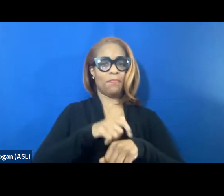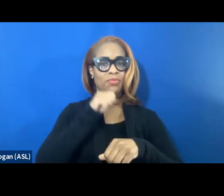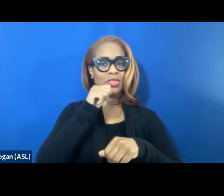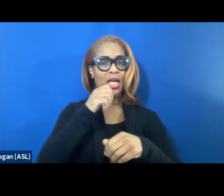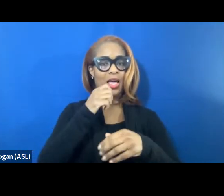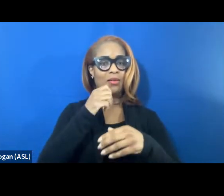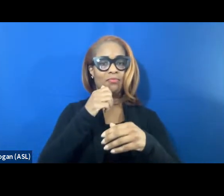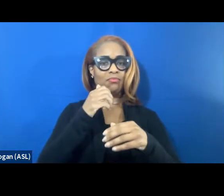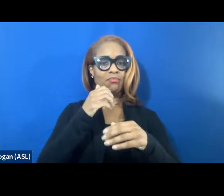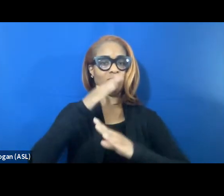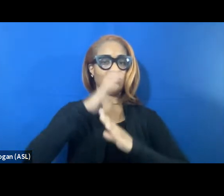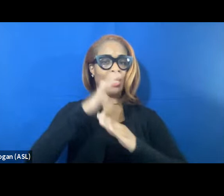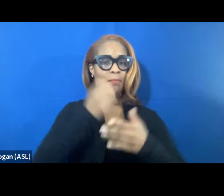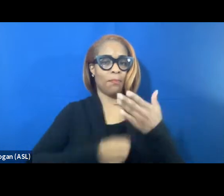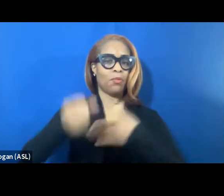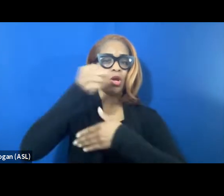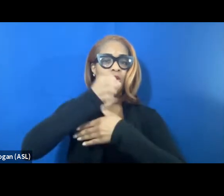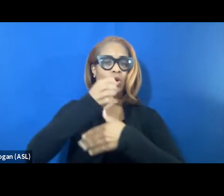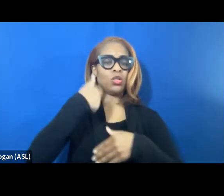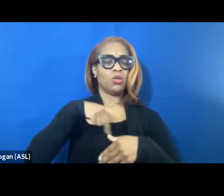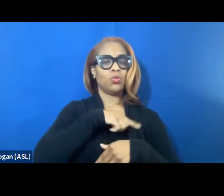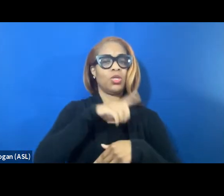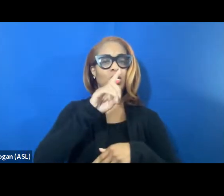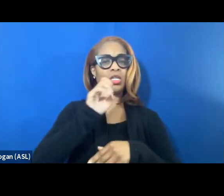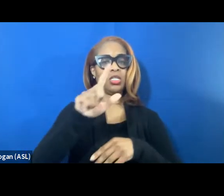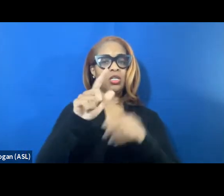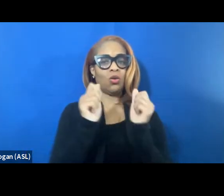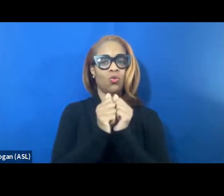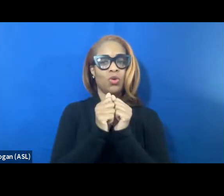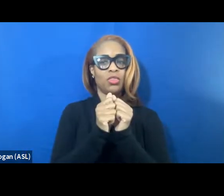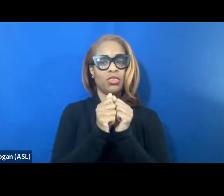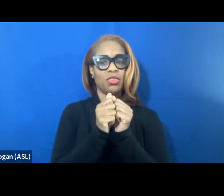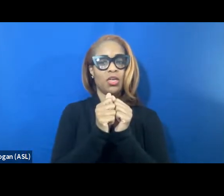priority and we were dealing with uh